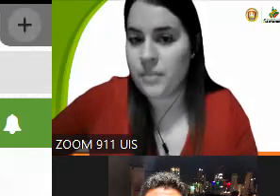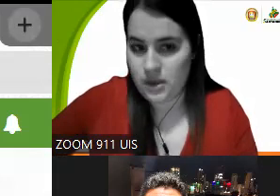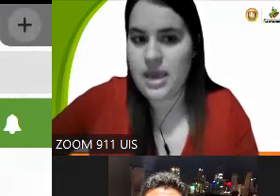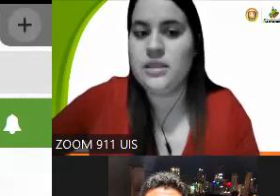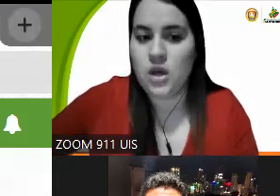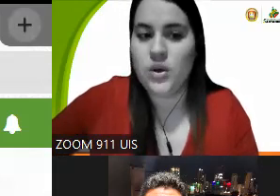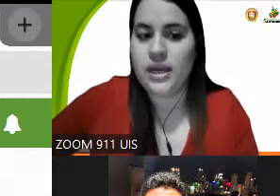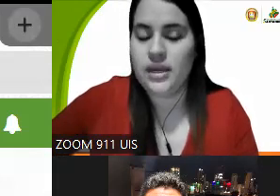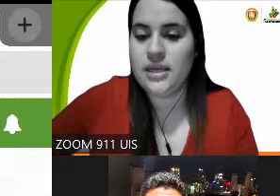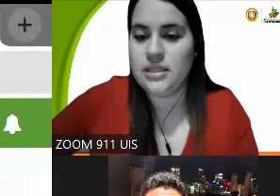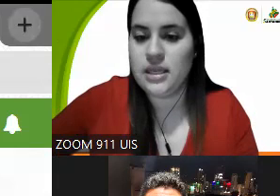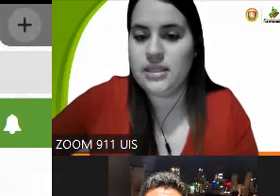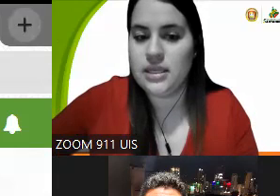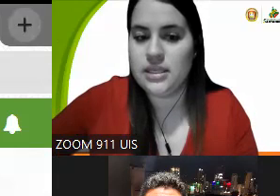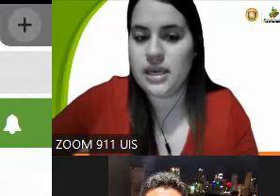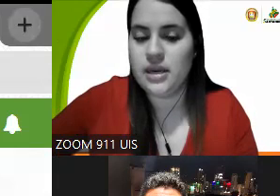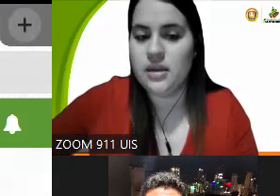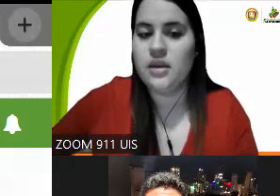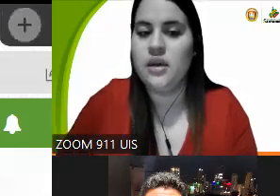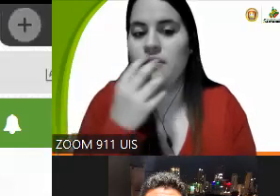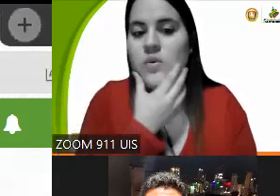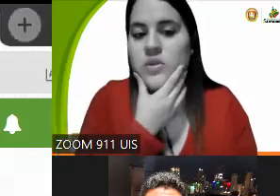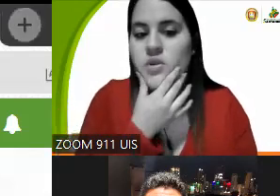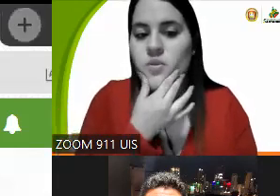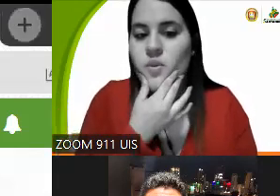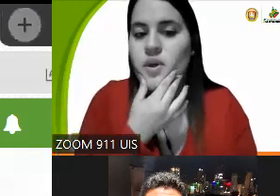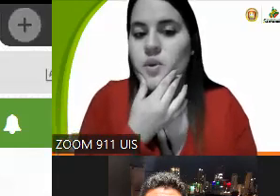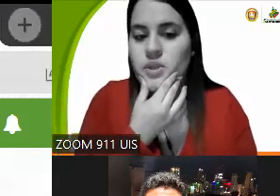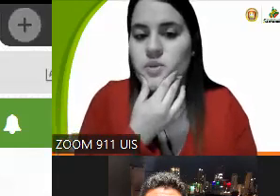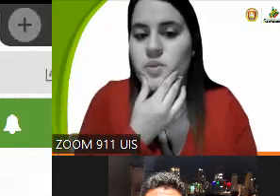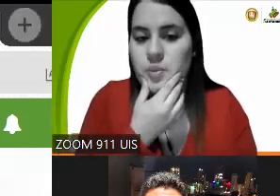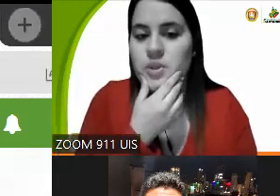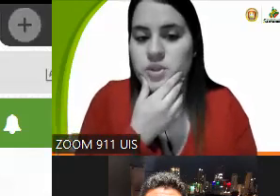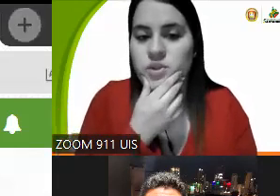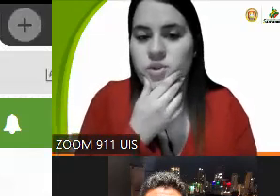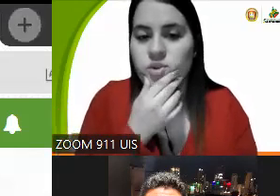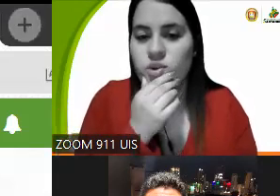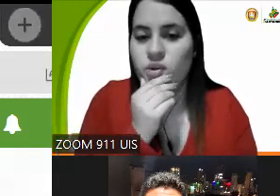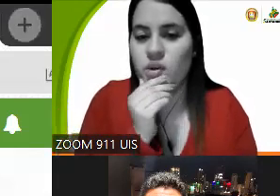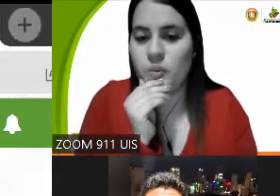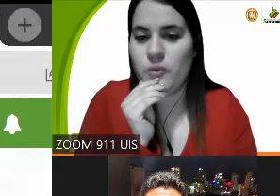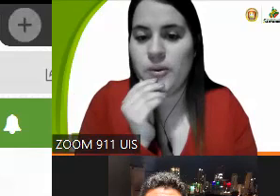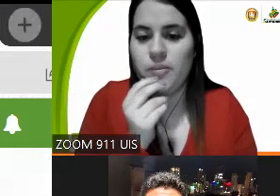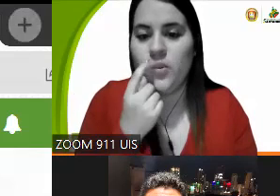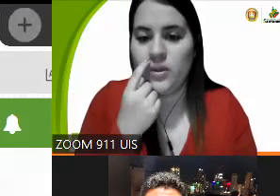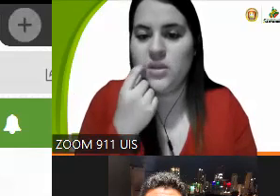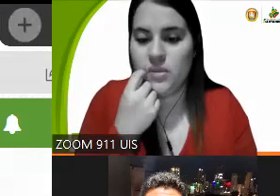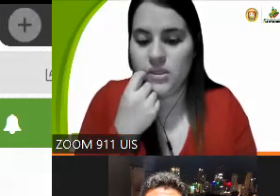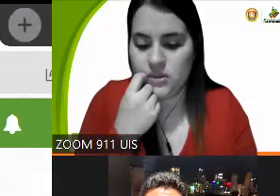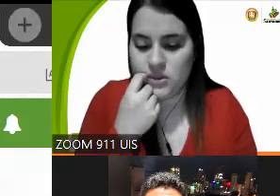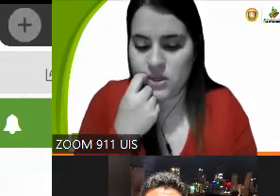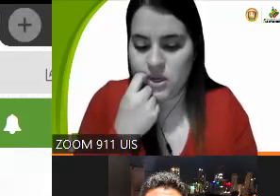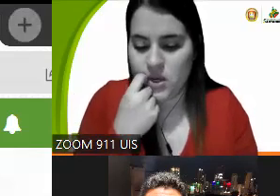Yes. Yes. Okay. Yeah. Let's listen again. I have a question about my recent payment. Can you provide me with